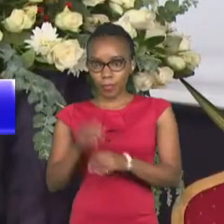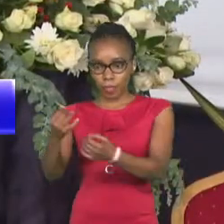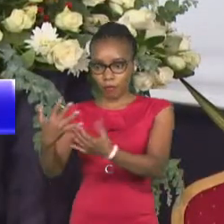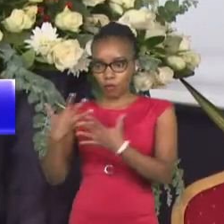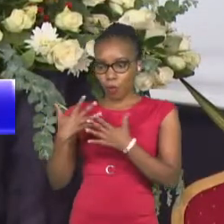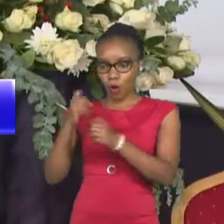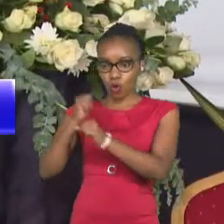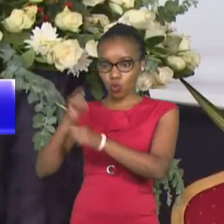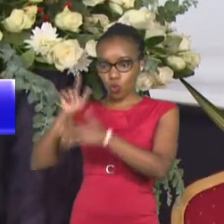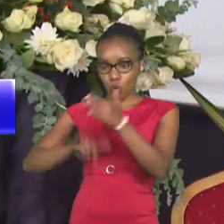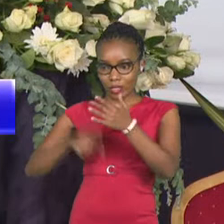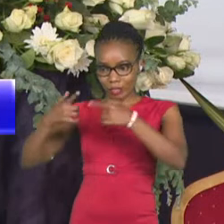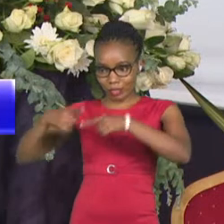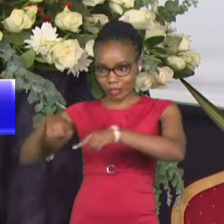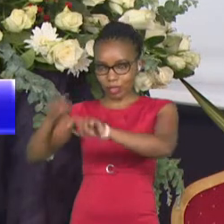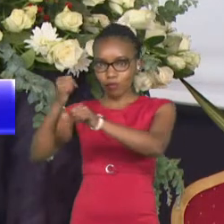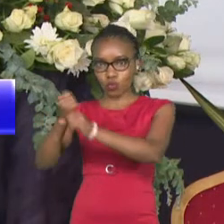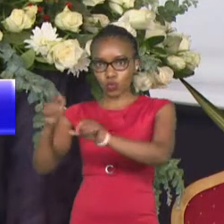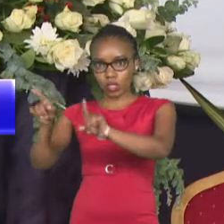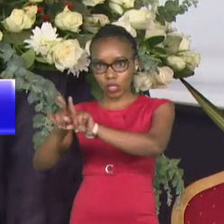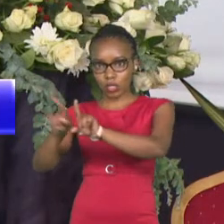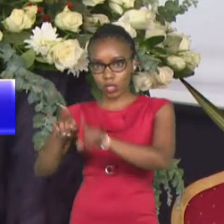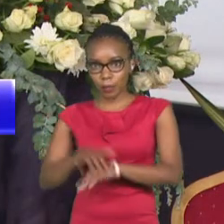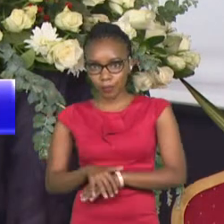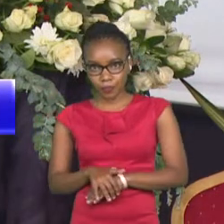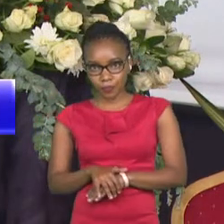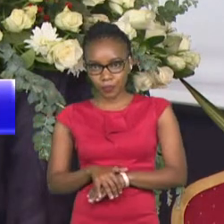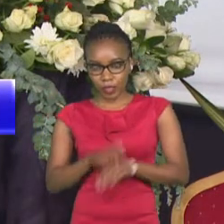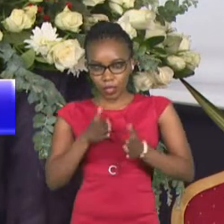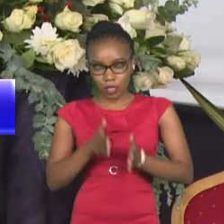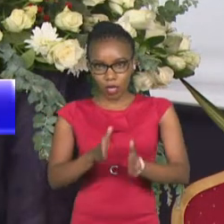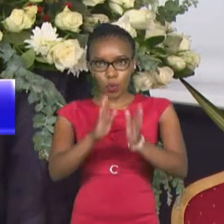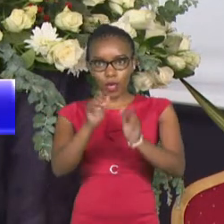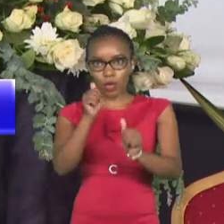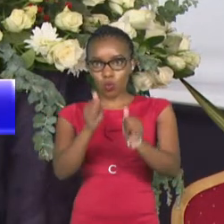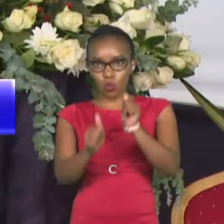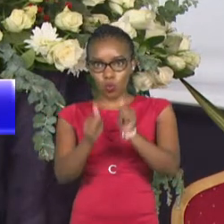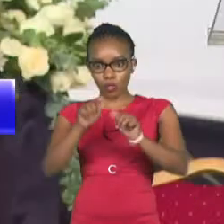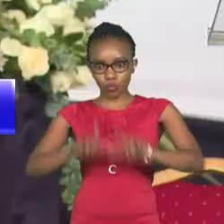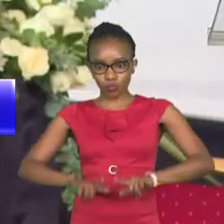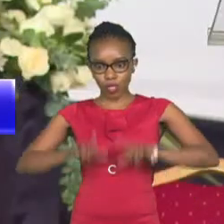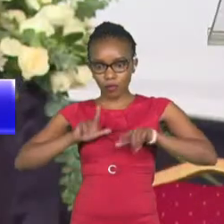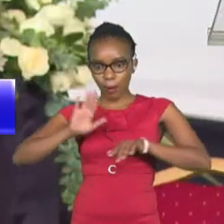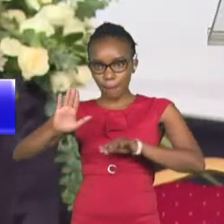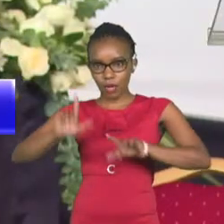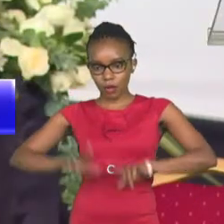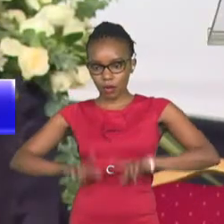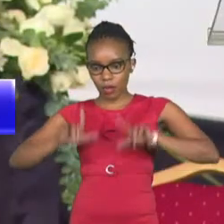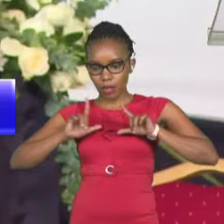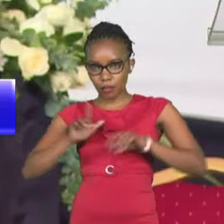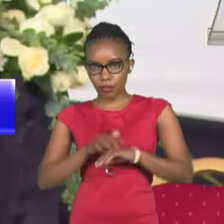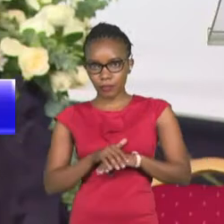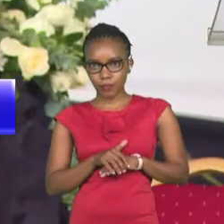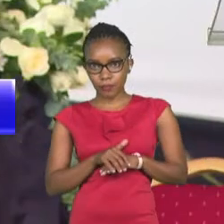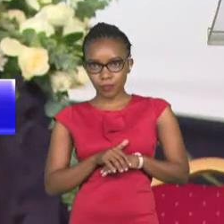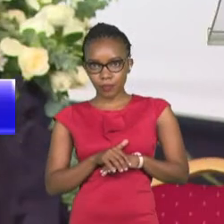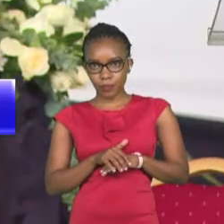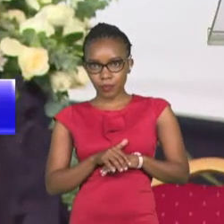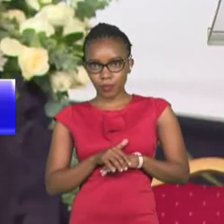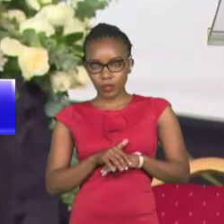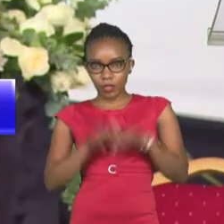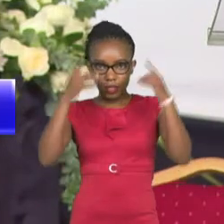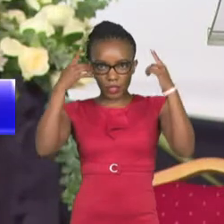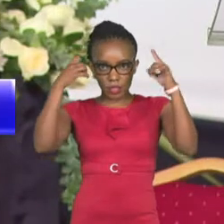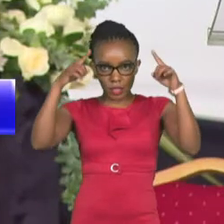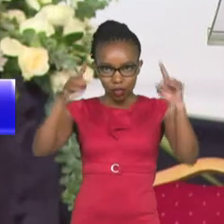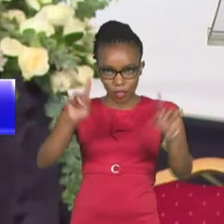himself did. And that is the manner in which he lived his life. Nyachae excelled